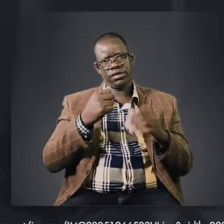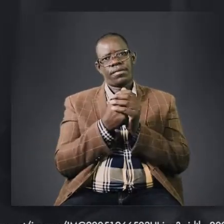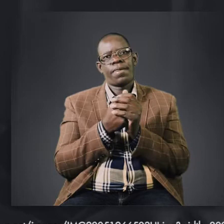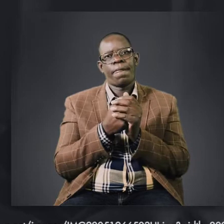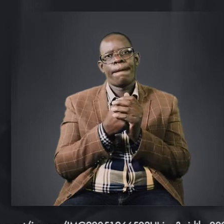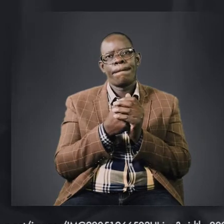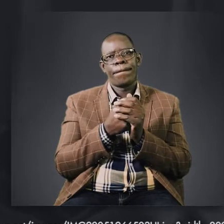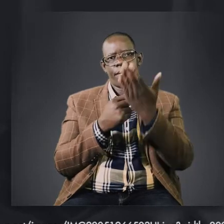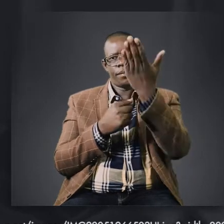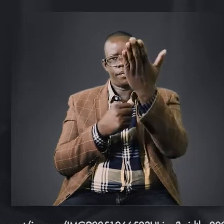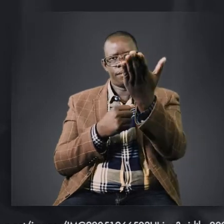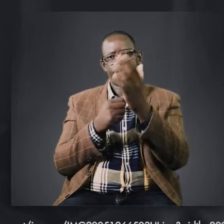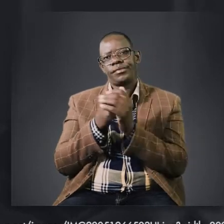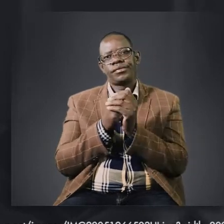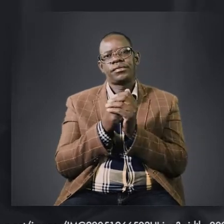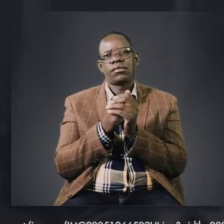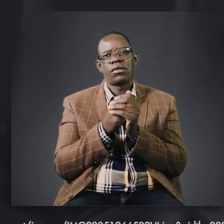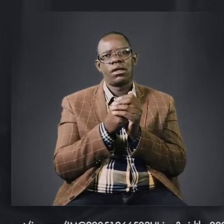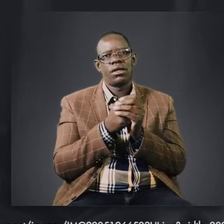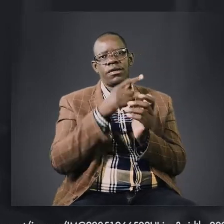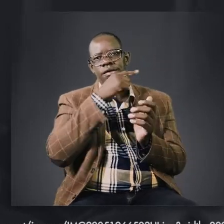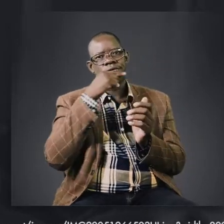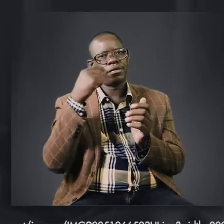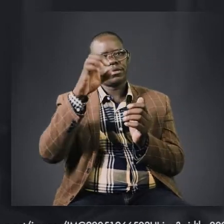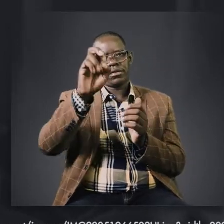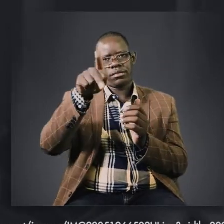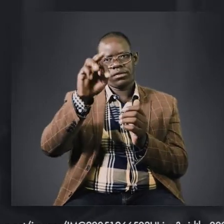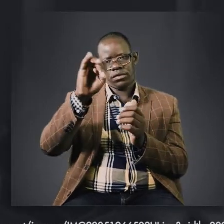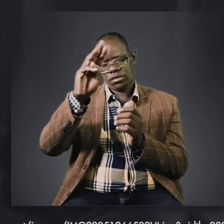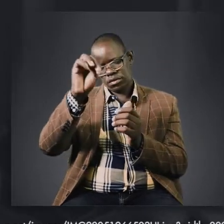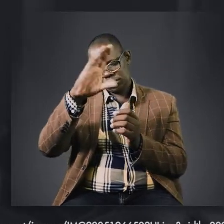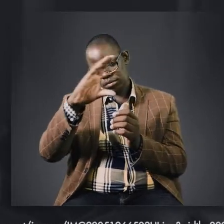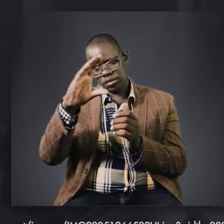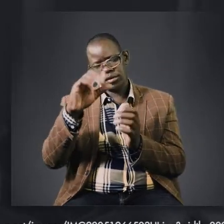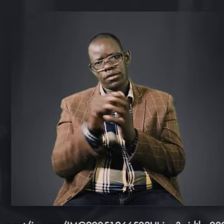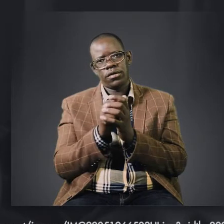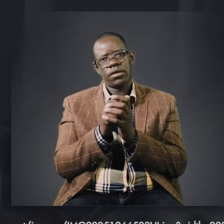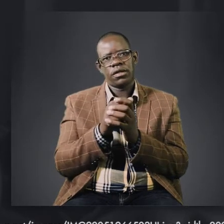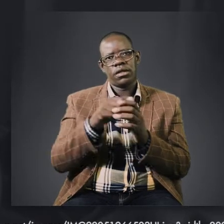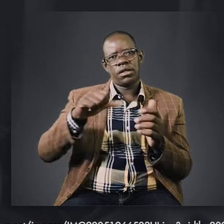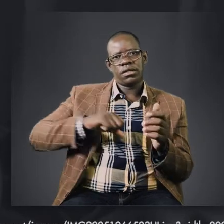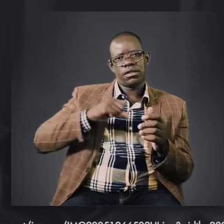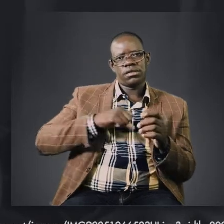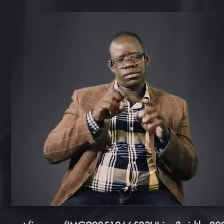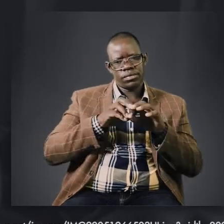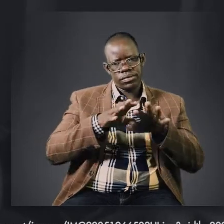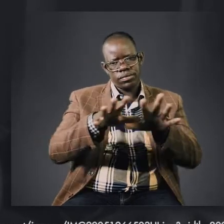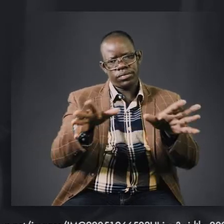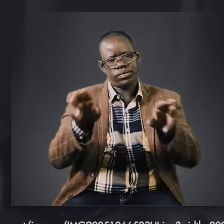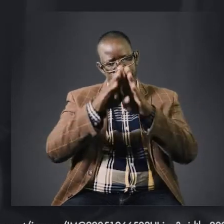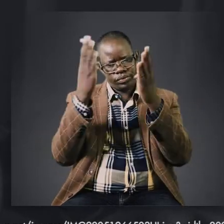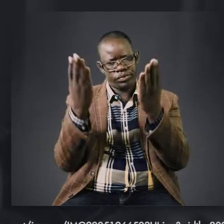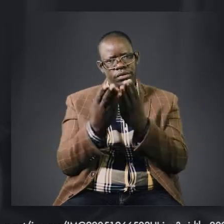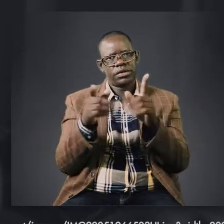A widespread disease in one area is known as an epidemic. A disease which spreads throughout the